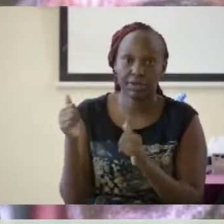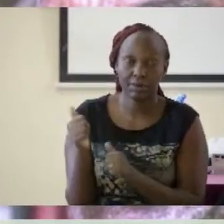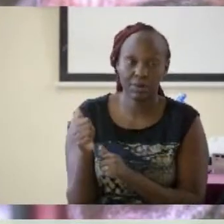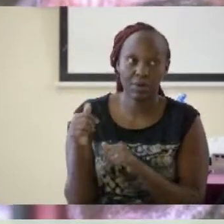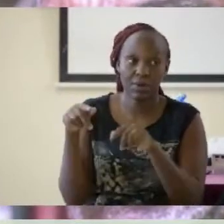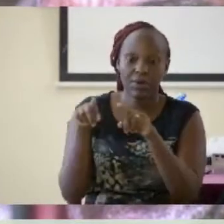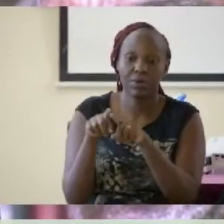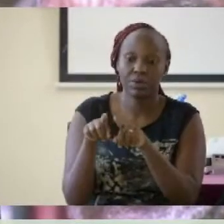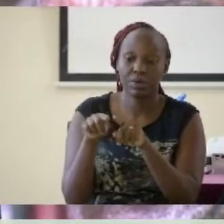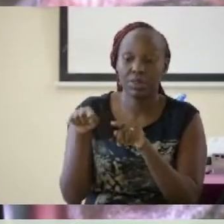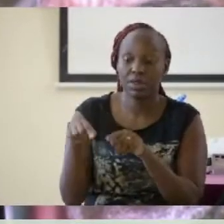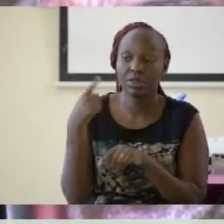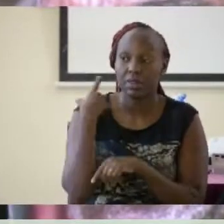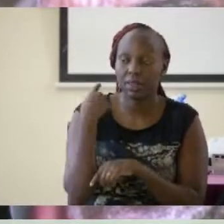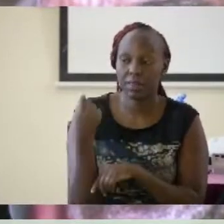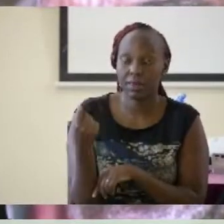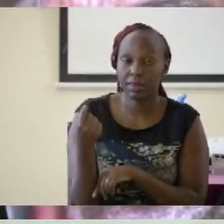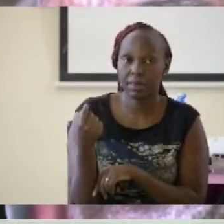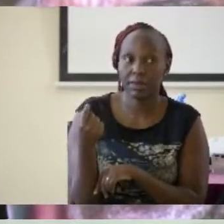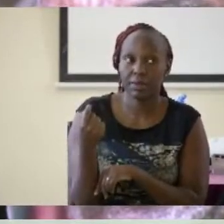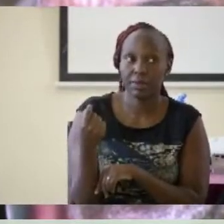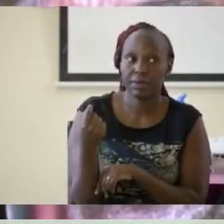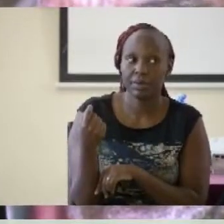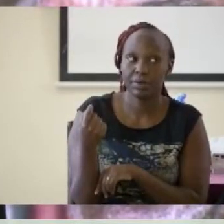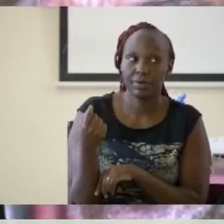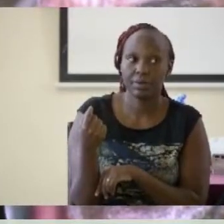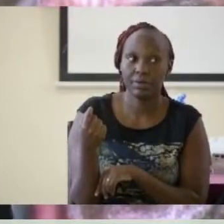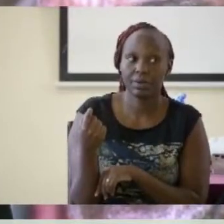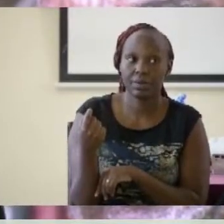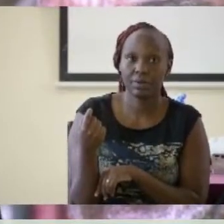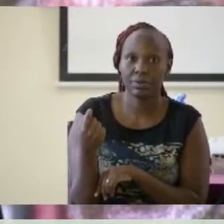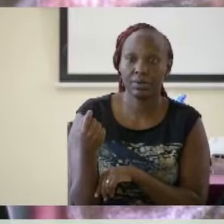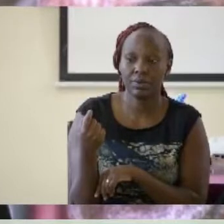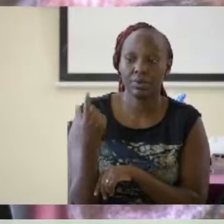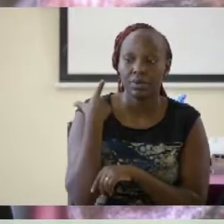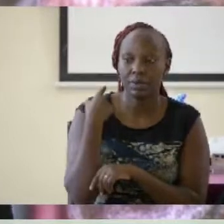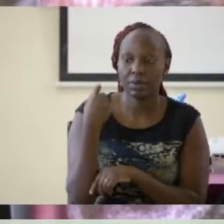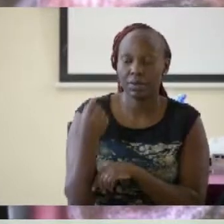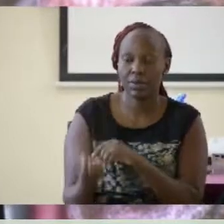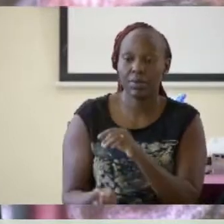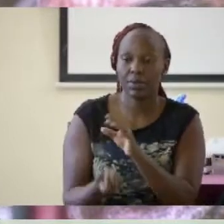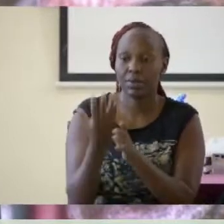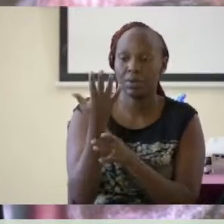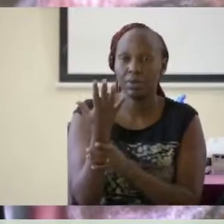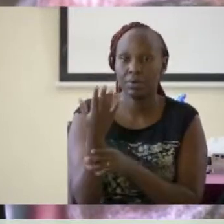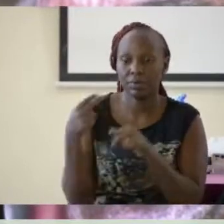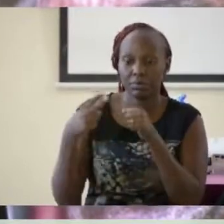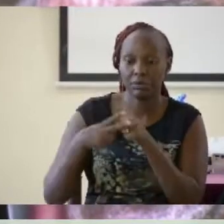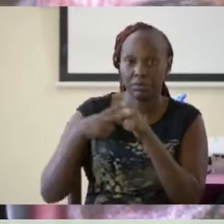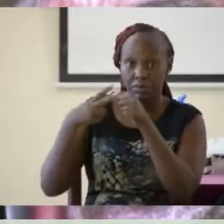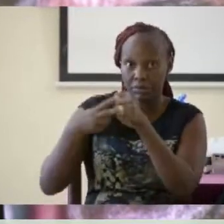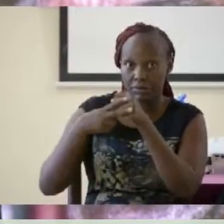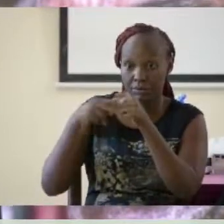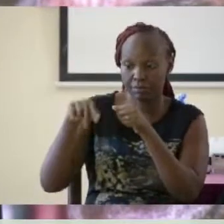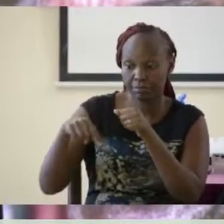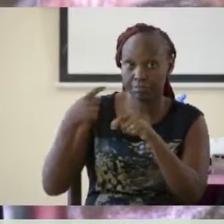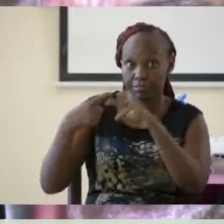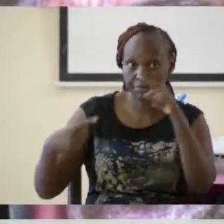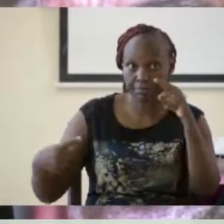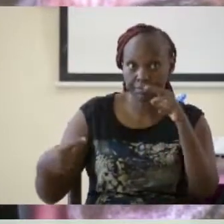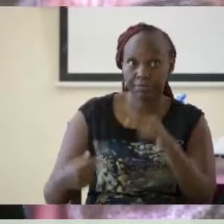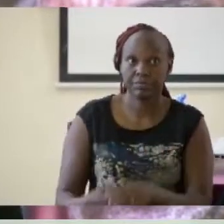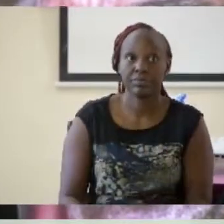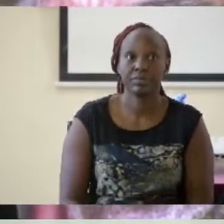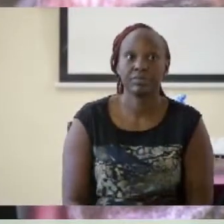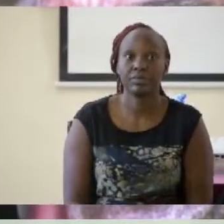it was only launched, I think sometimes July this year.